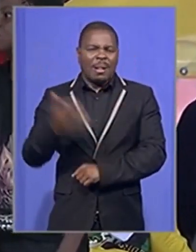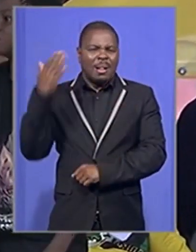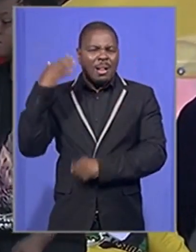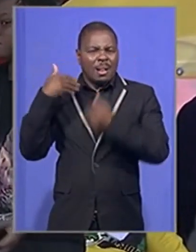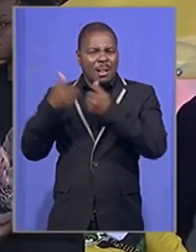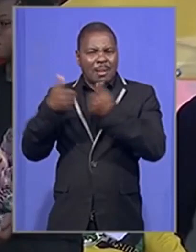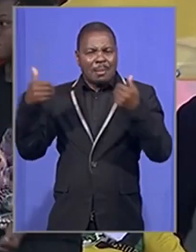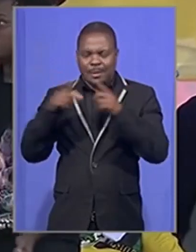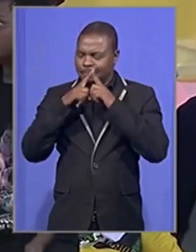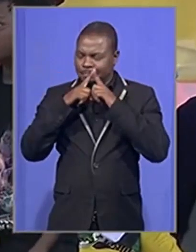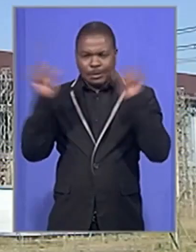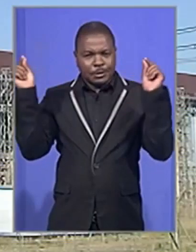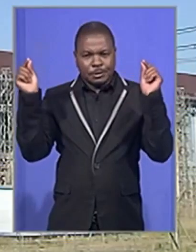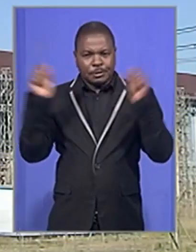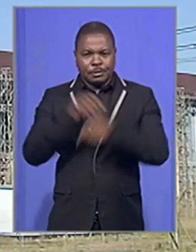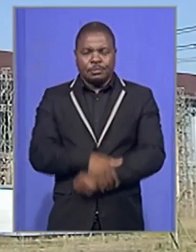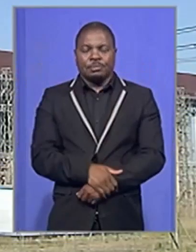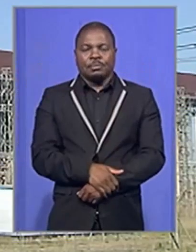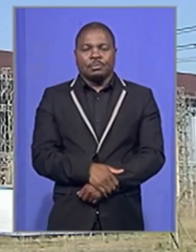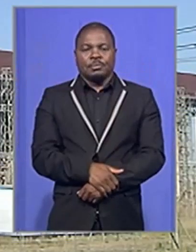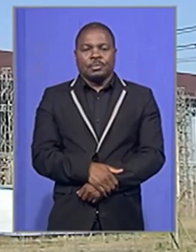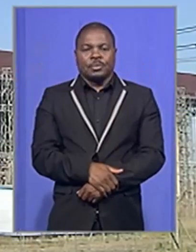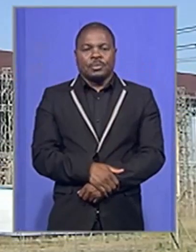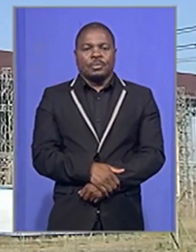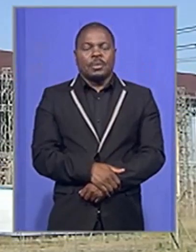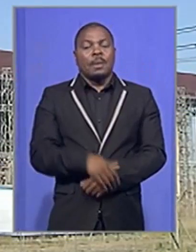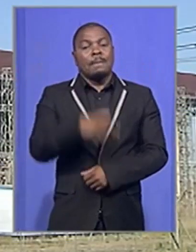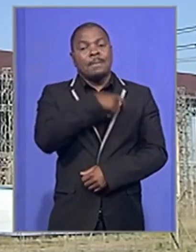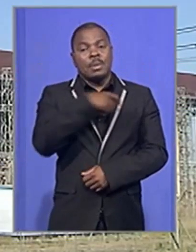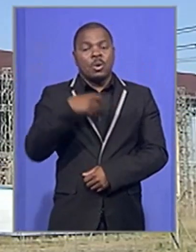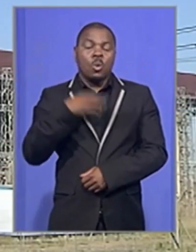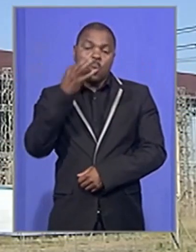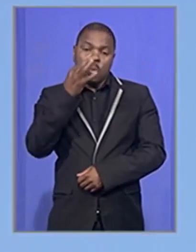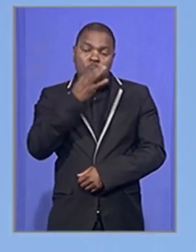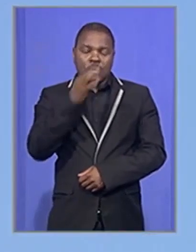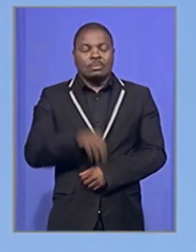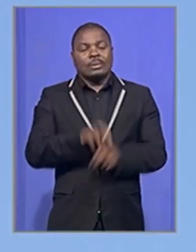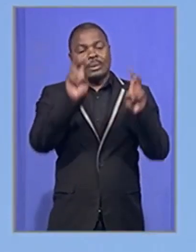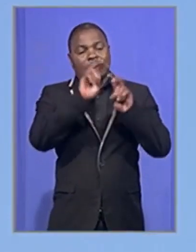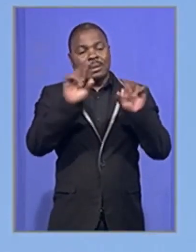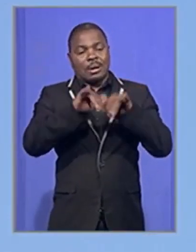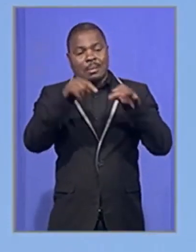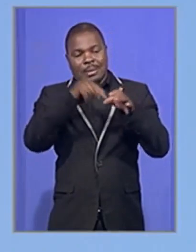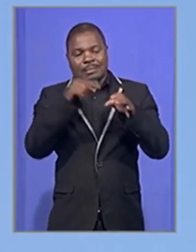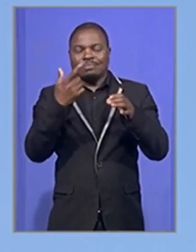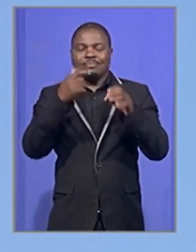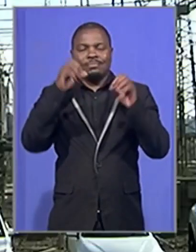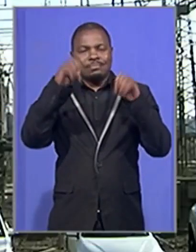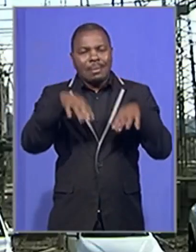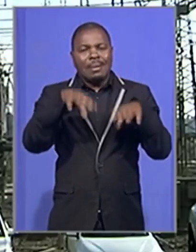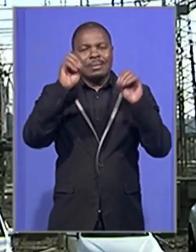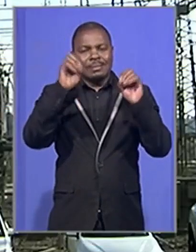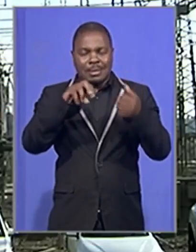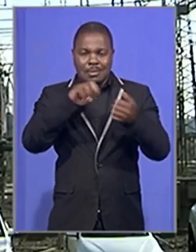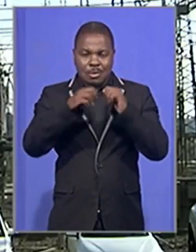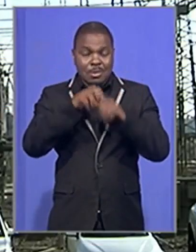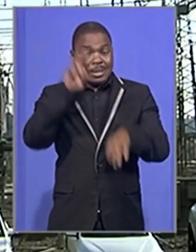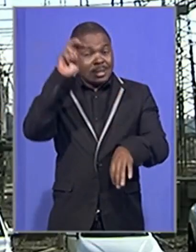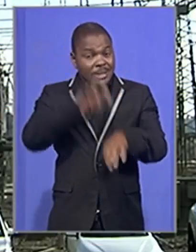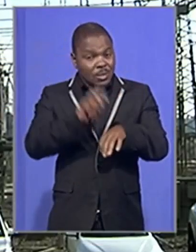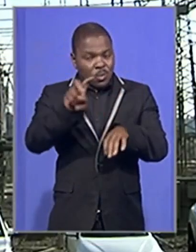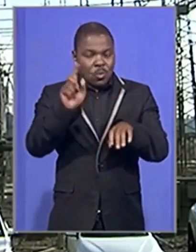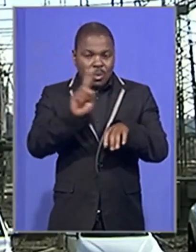apartheid e fedile. Mopresidente o re mathata teng ka ra Eskom a kimollo ya motlakase a hloka batho ba nang le